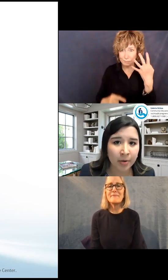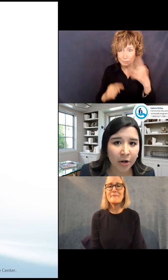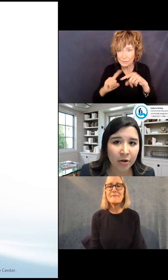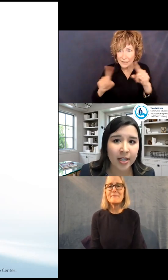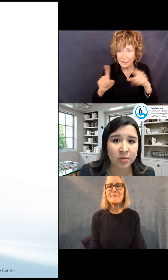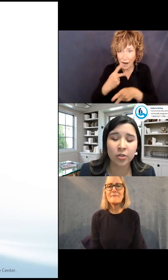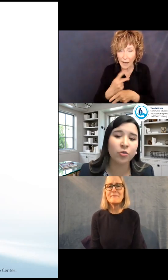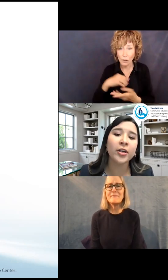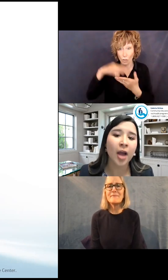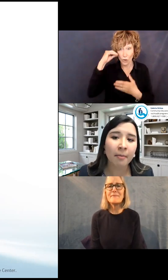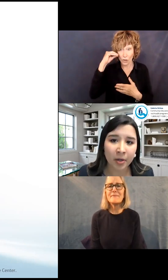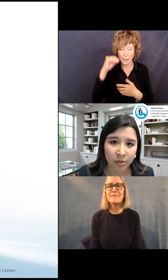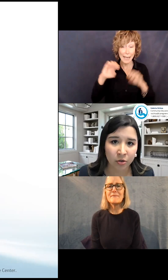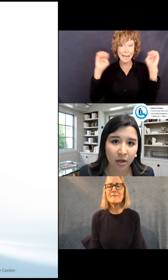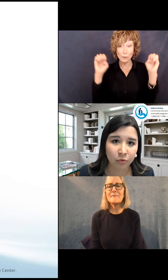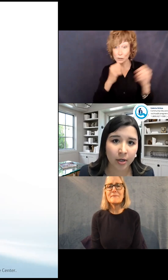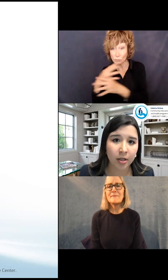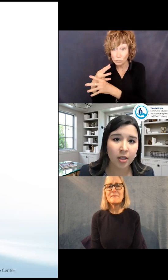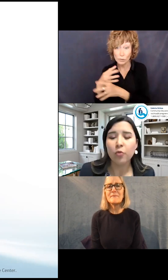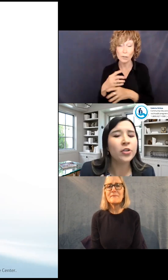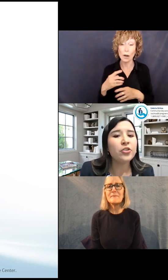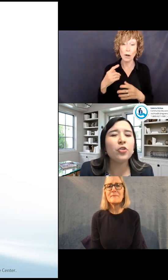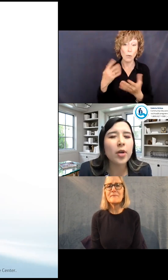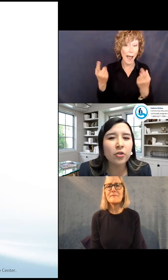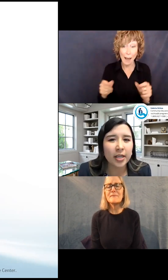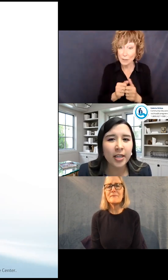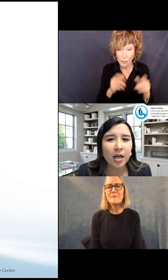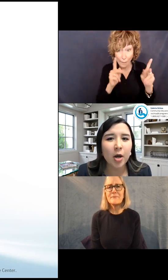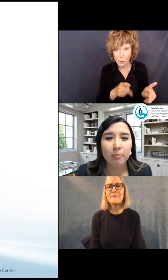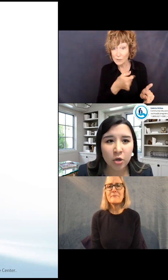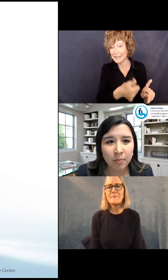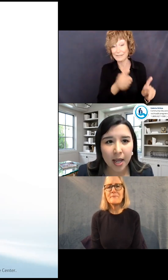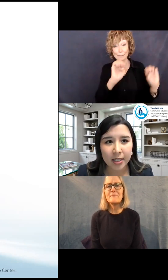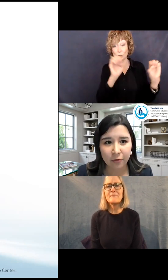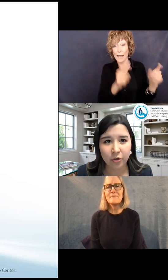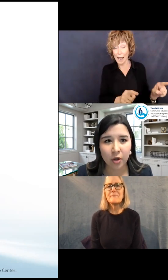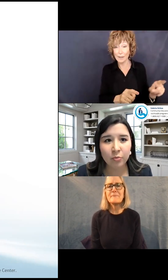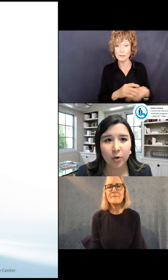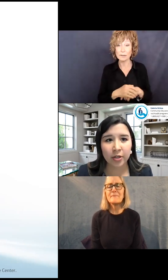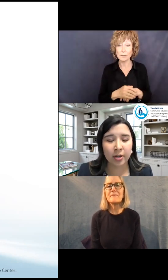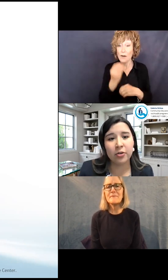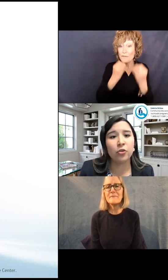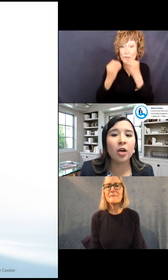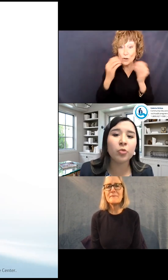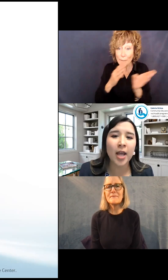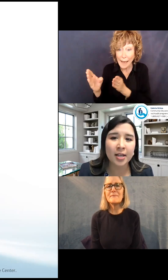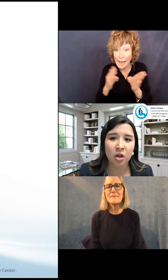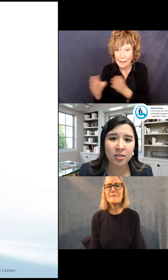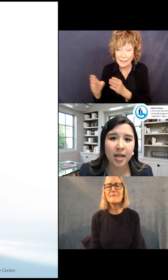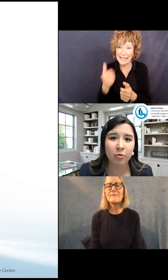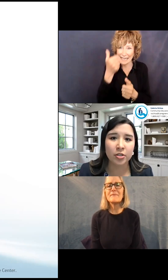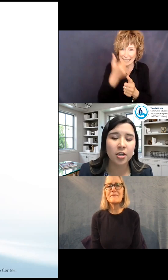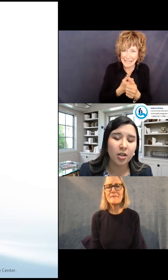emergency preparedness, what's going to happen with your loved one, what to do when you're thinking about meal planning for your loved one. If your loved one